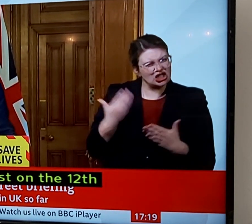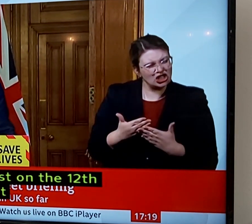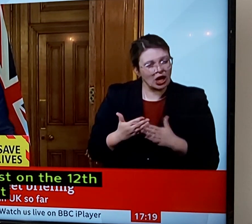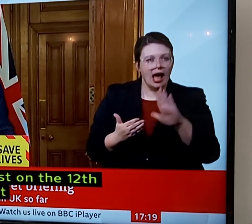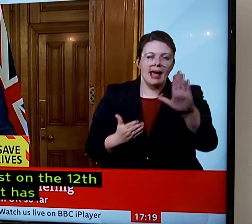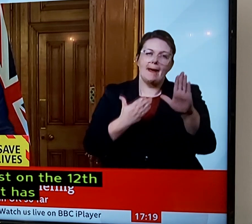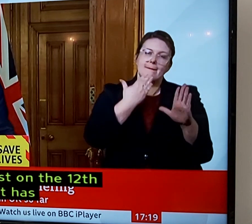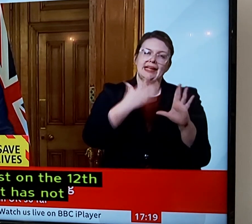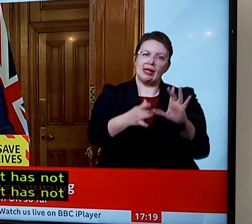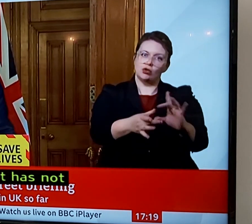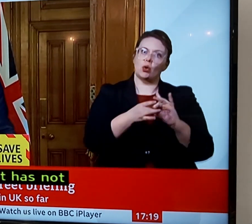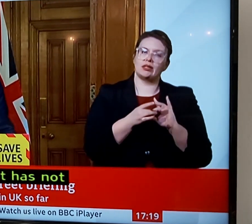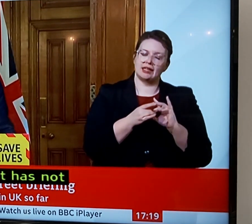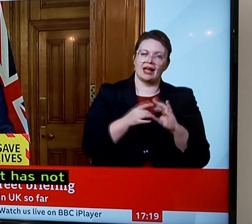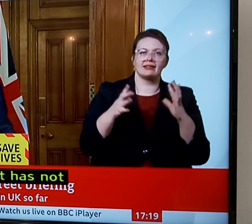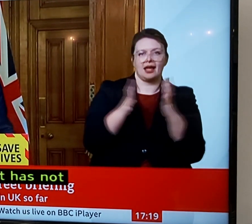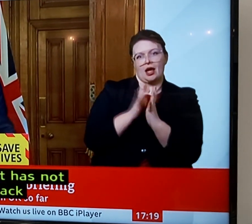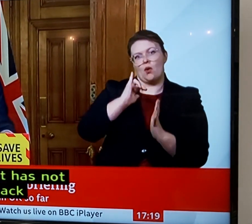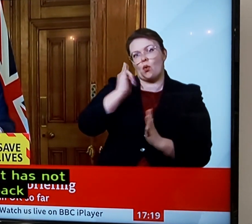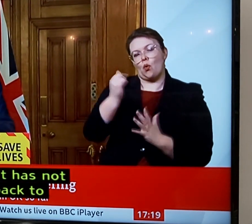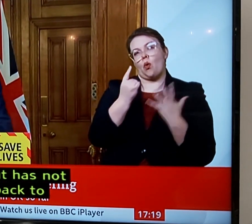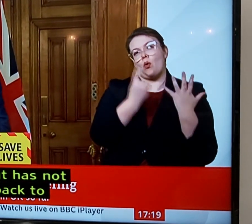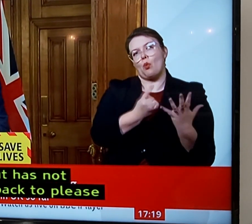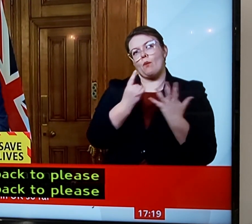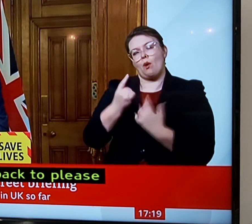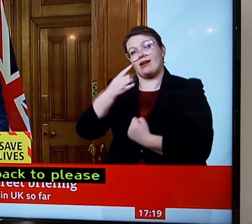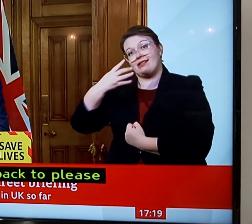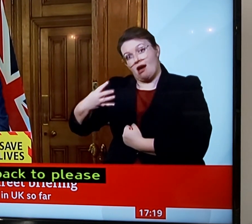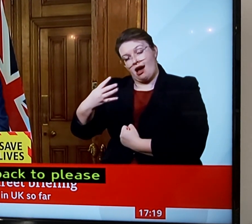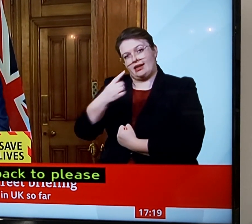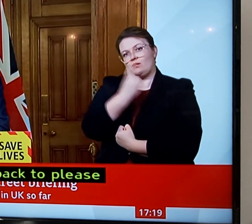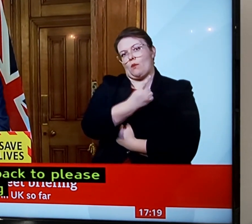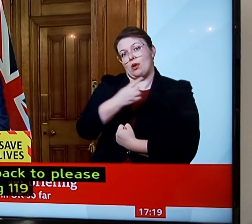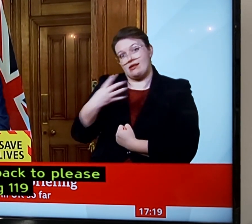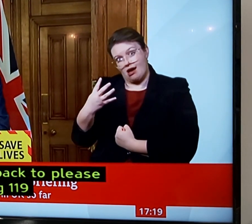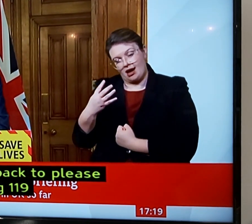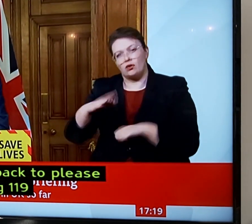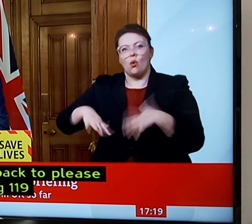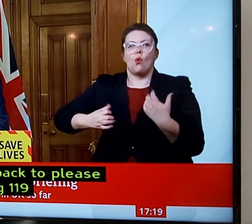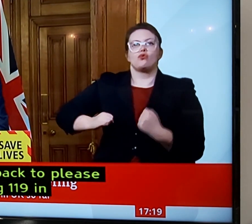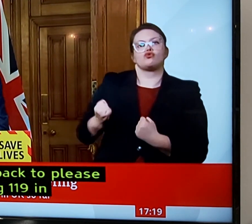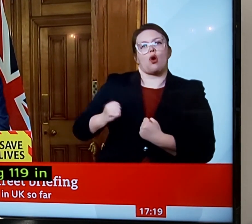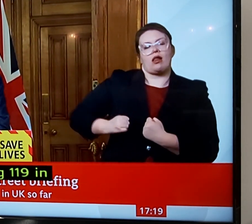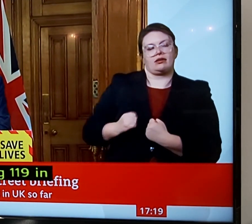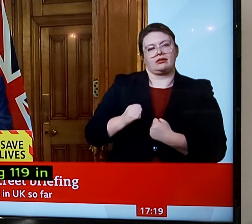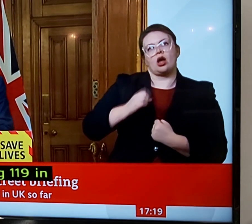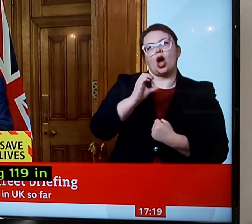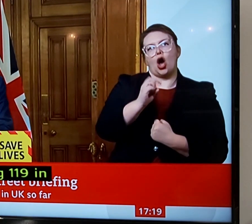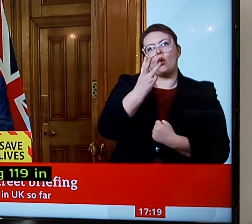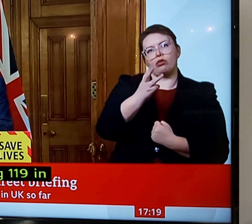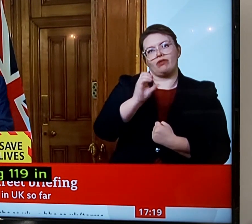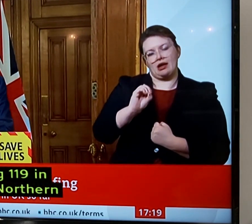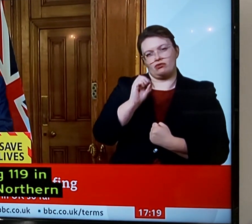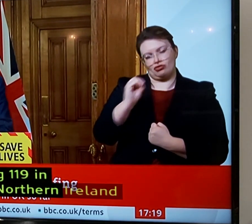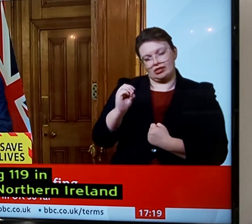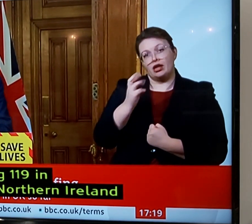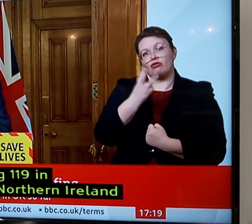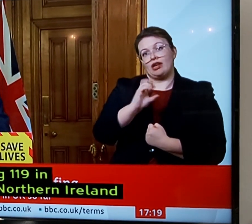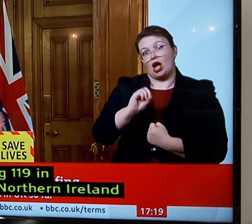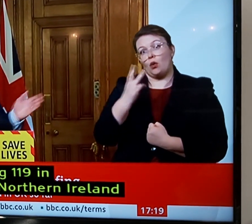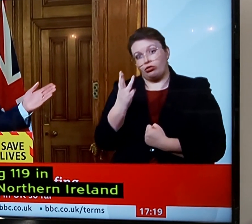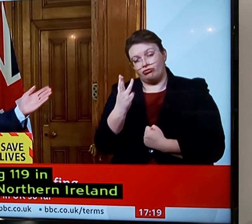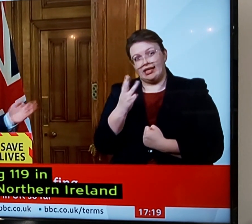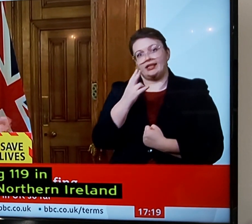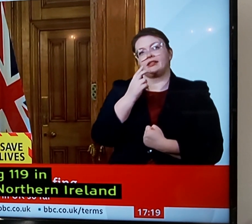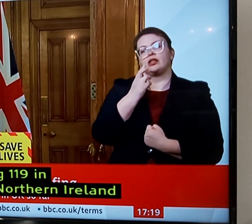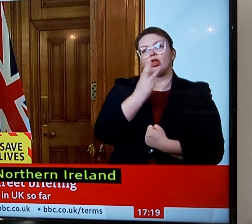in England, Wales or Northern Ireland, or in Scotland 0300 303 2713.